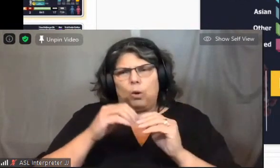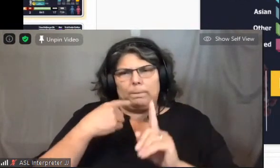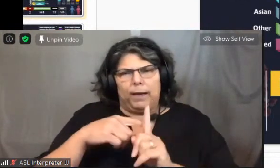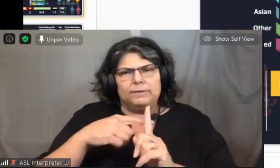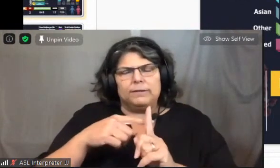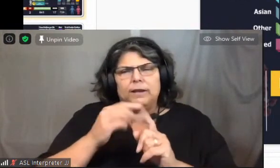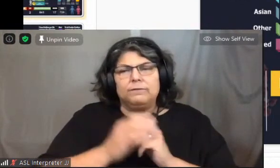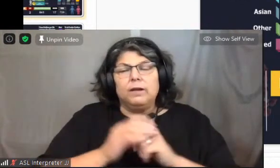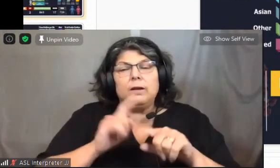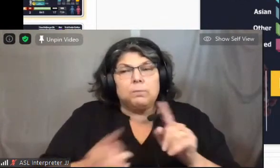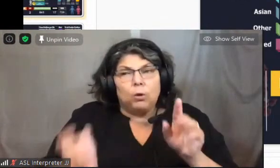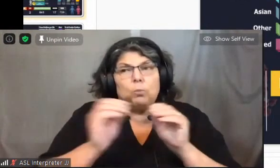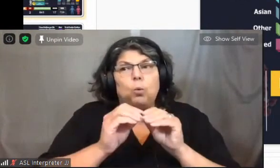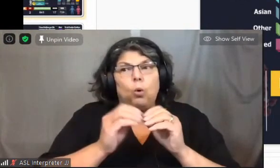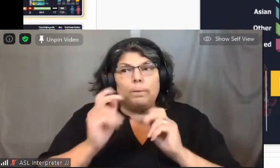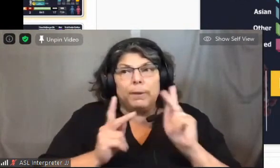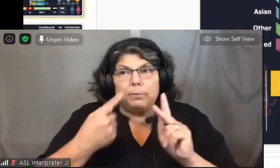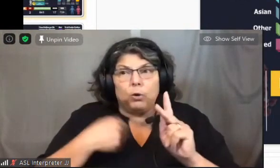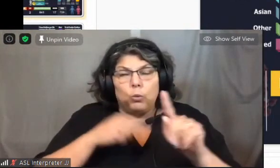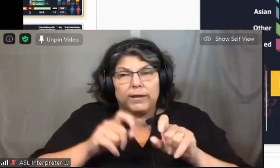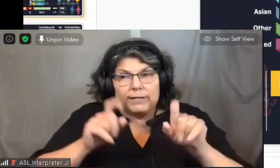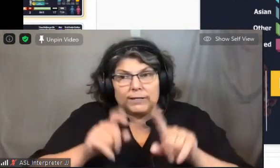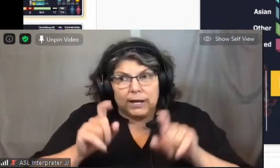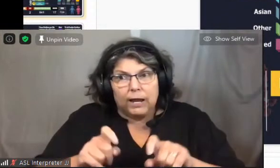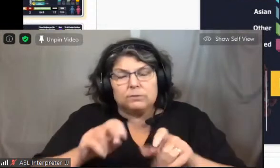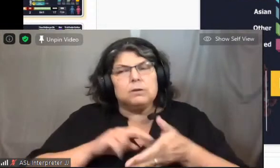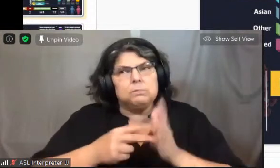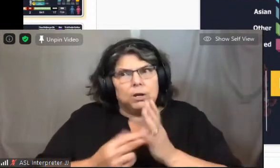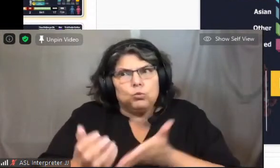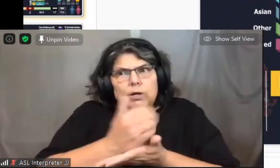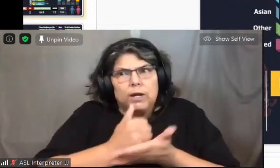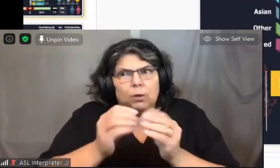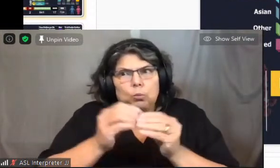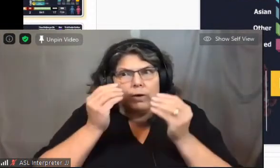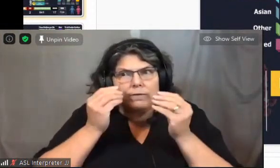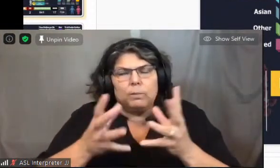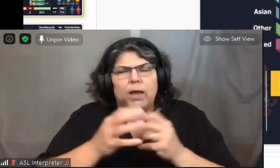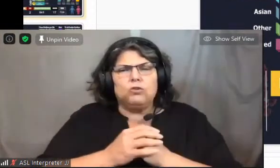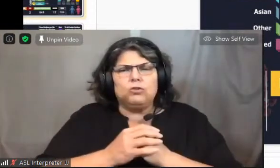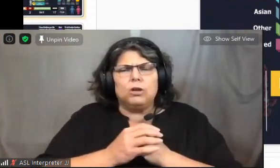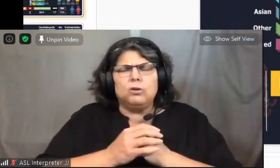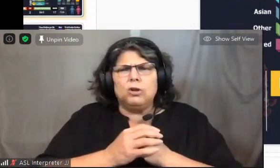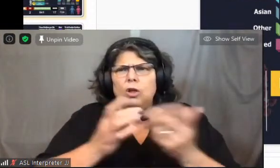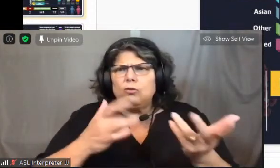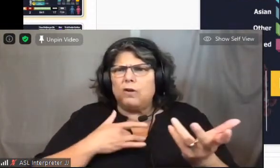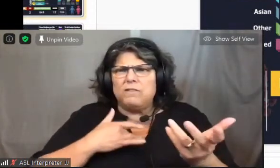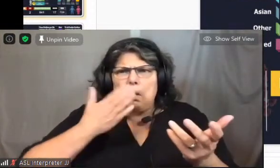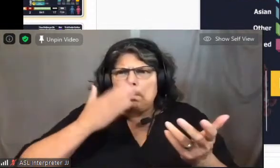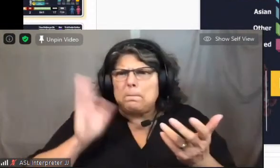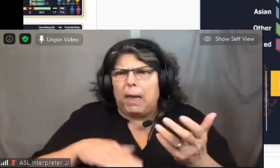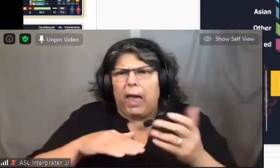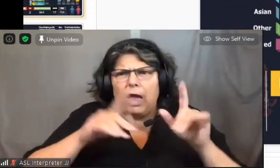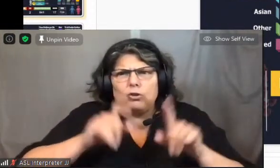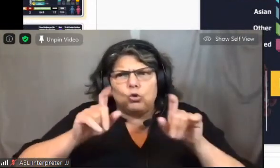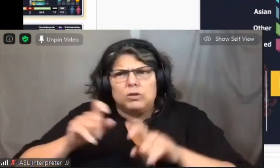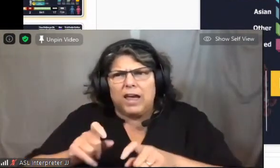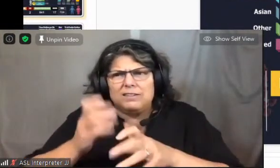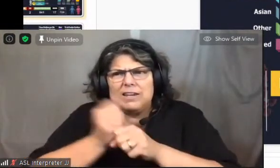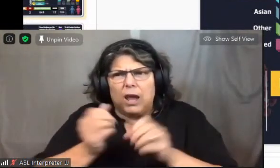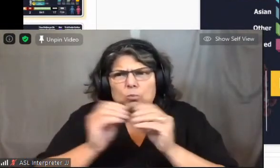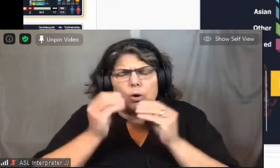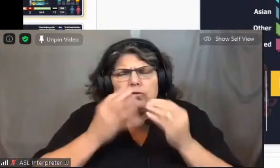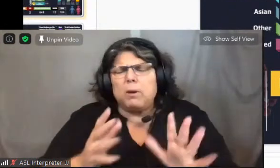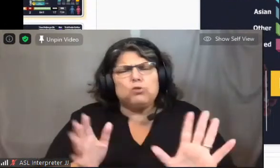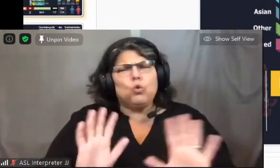more information. So we don't want to be penalized by the increase in numbers that we uncover. But as our